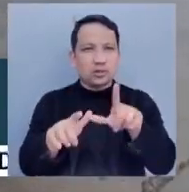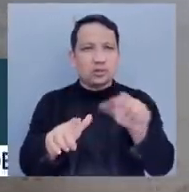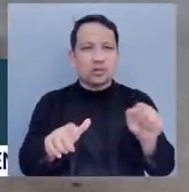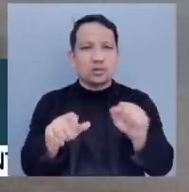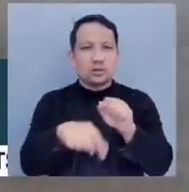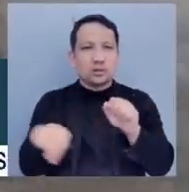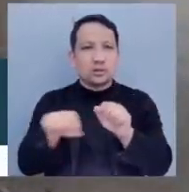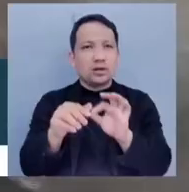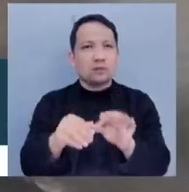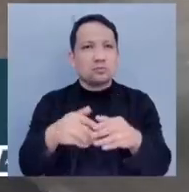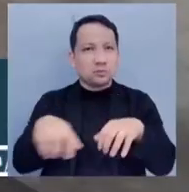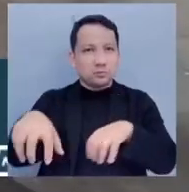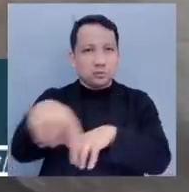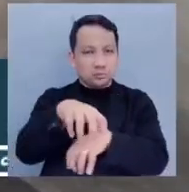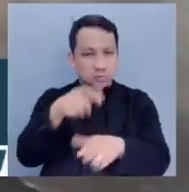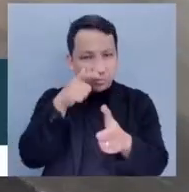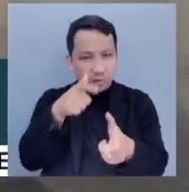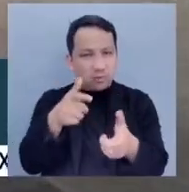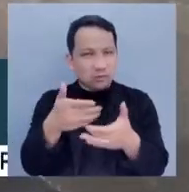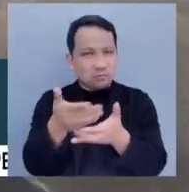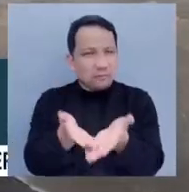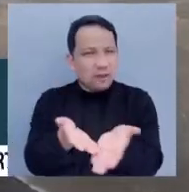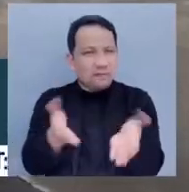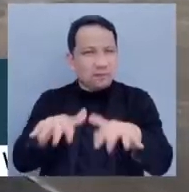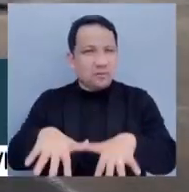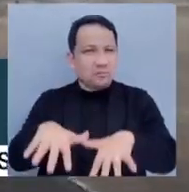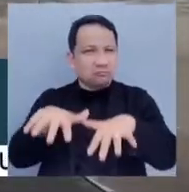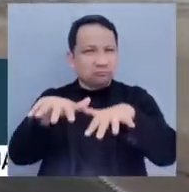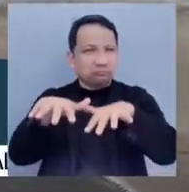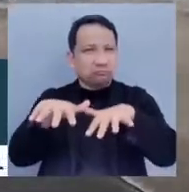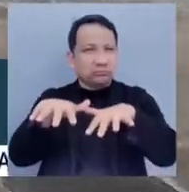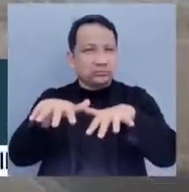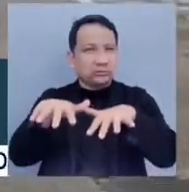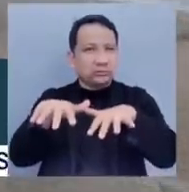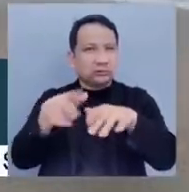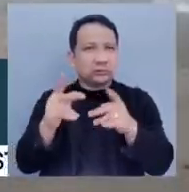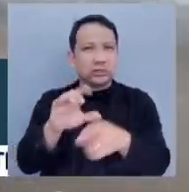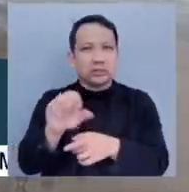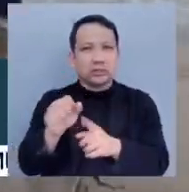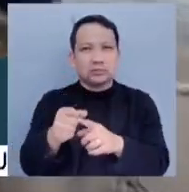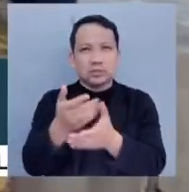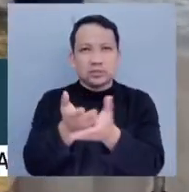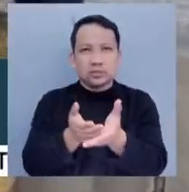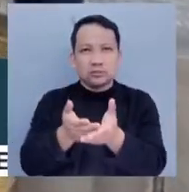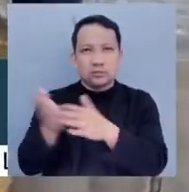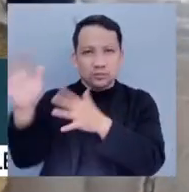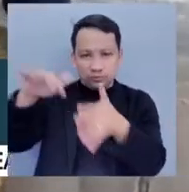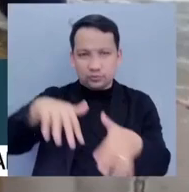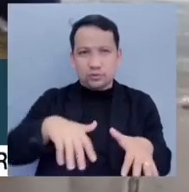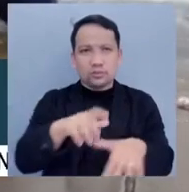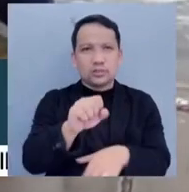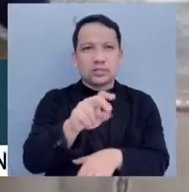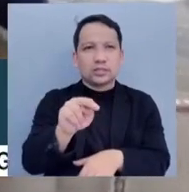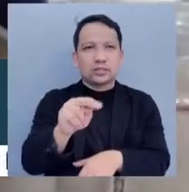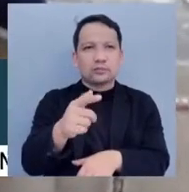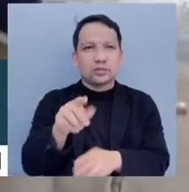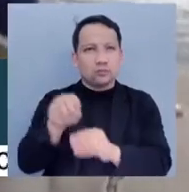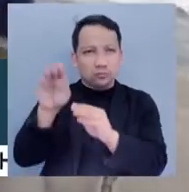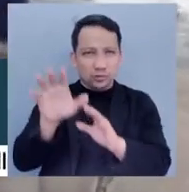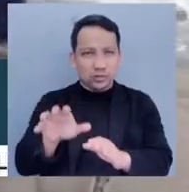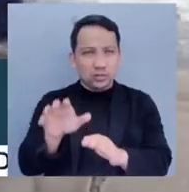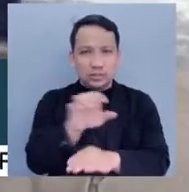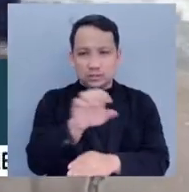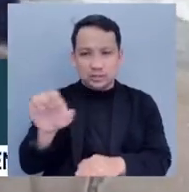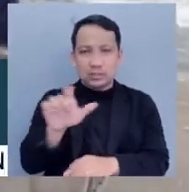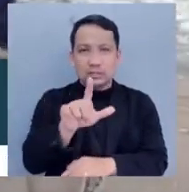and nearby areas that saw some flooding were Palm Springs, Cathedral City, and some flash floods in the San Gabriel Mountains that is